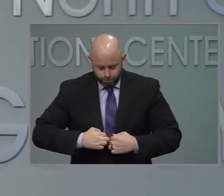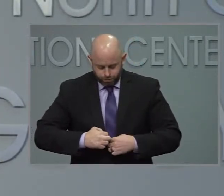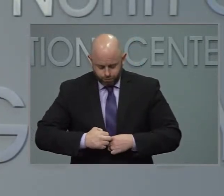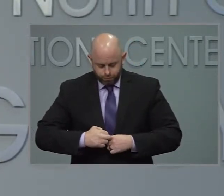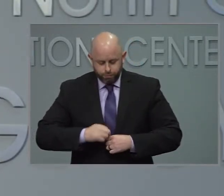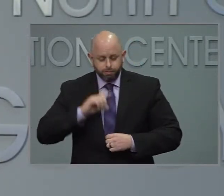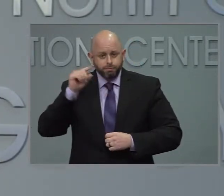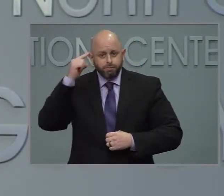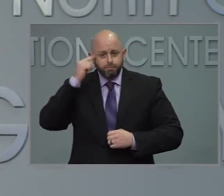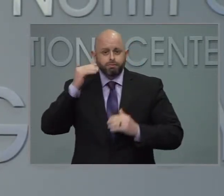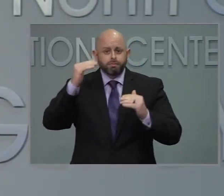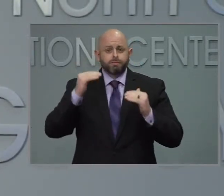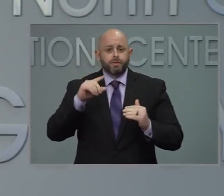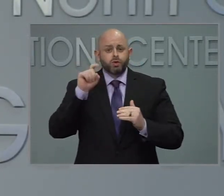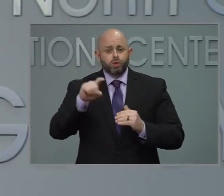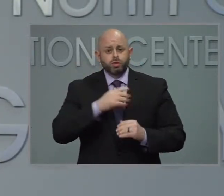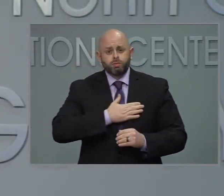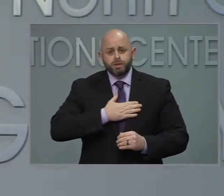Next question.